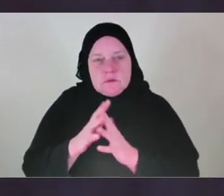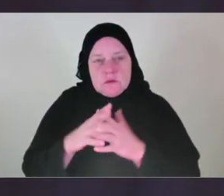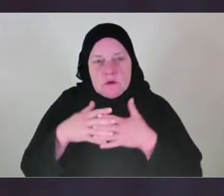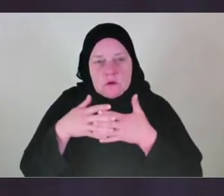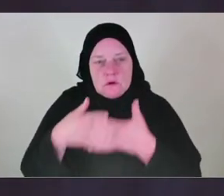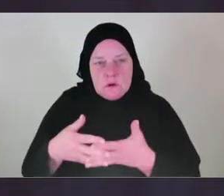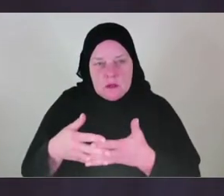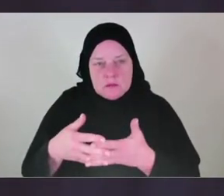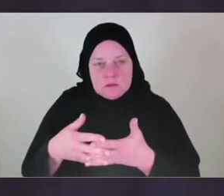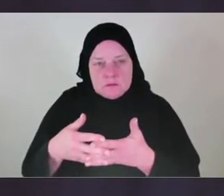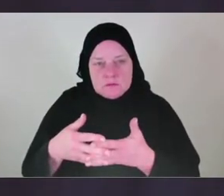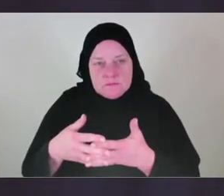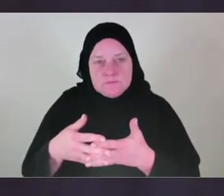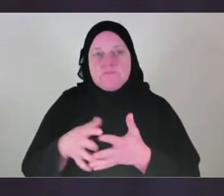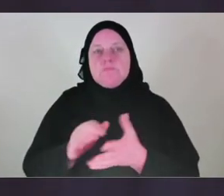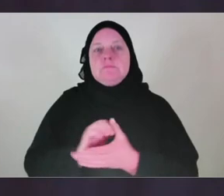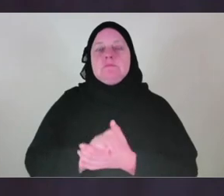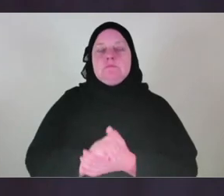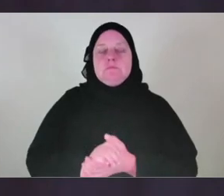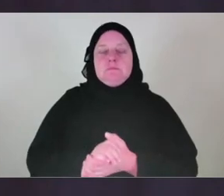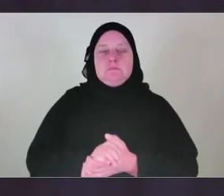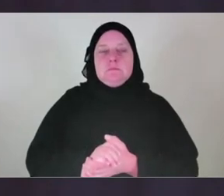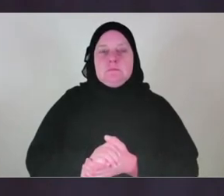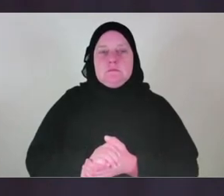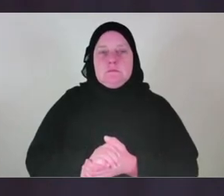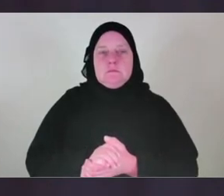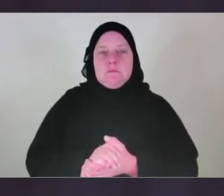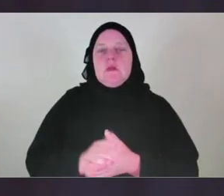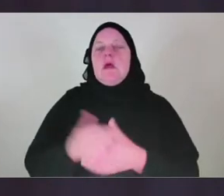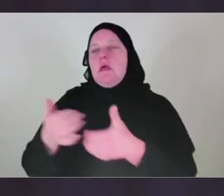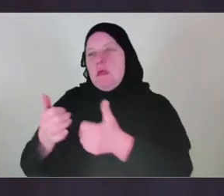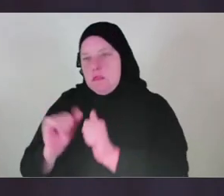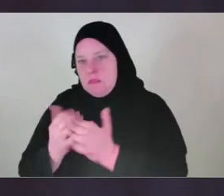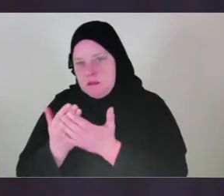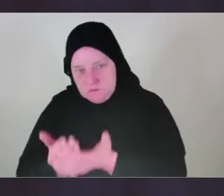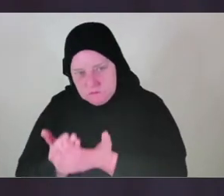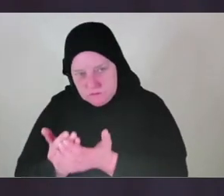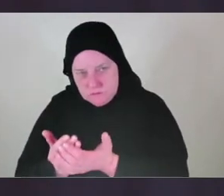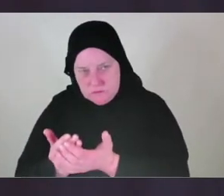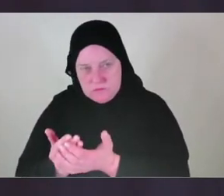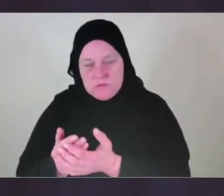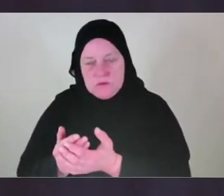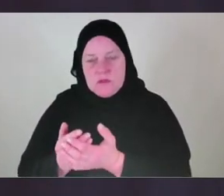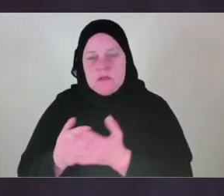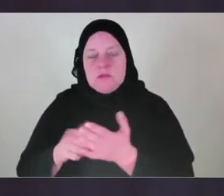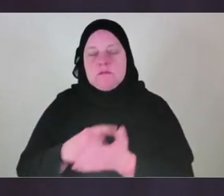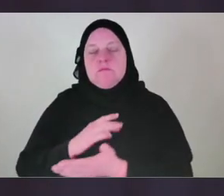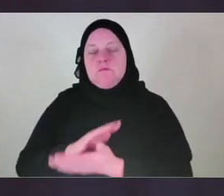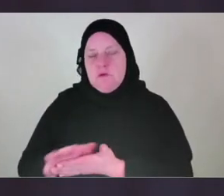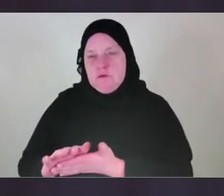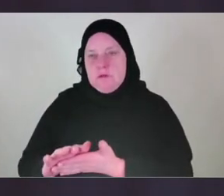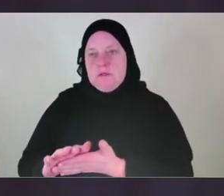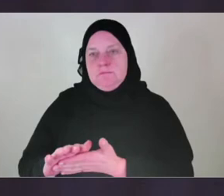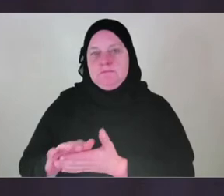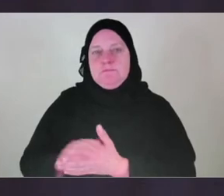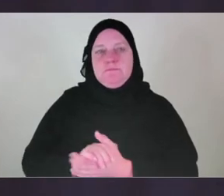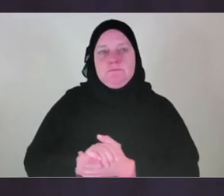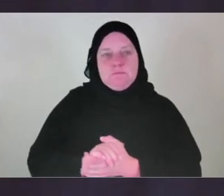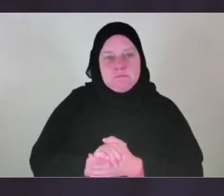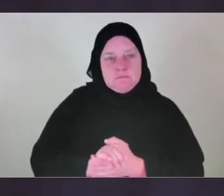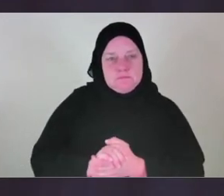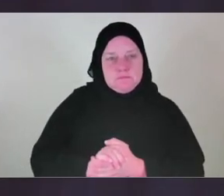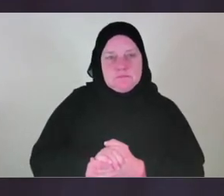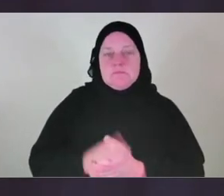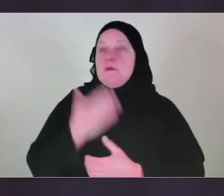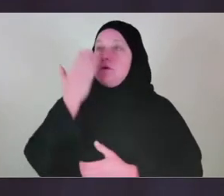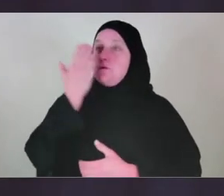Mohammed Mehdi, followed by Dua Kumail every Thursday. And considering it's school holidays, it's a